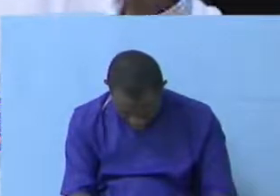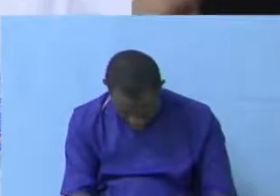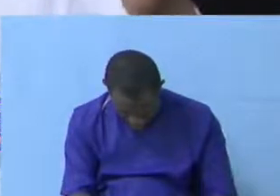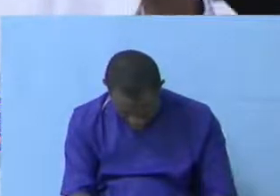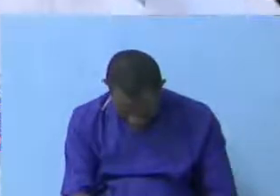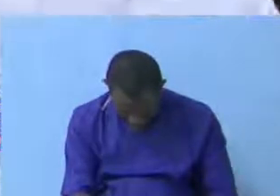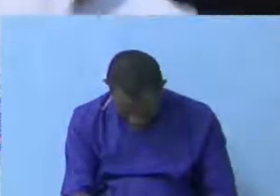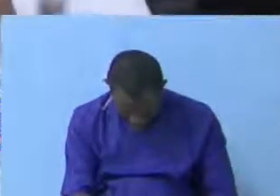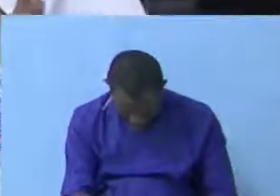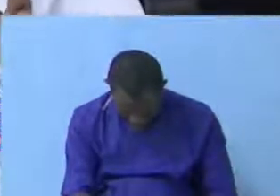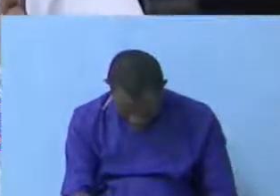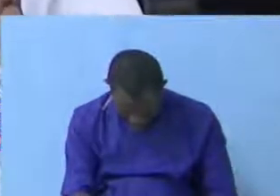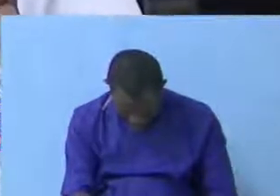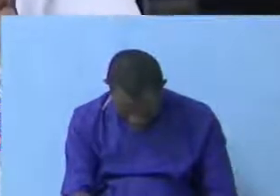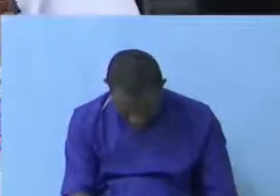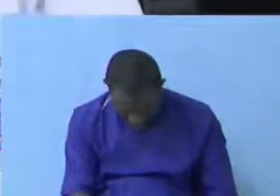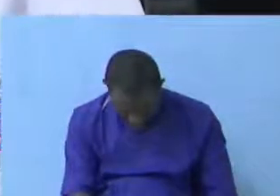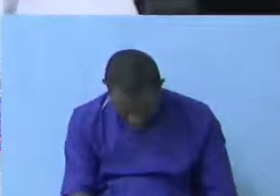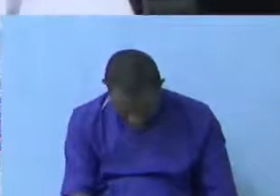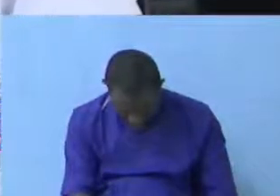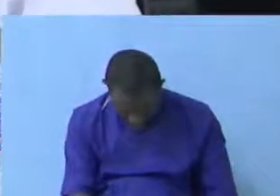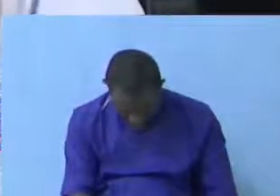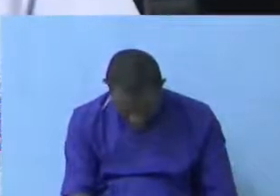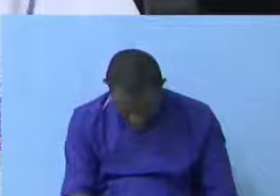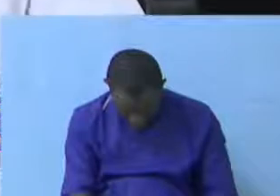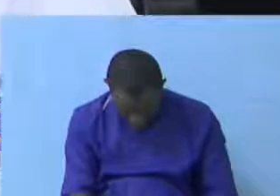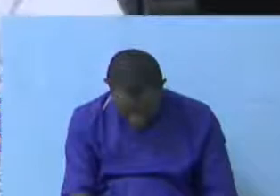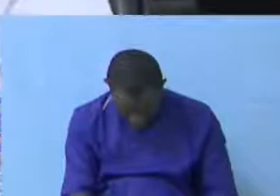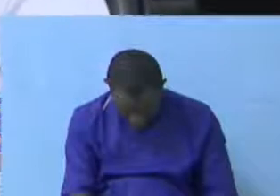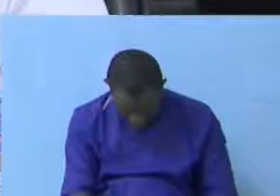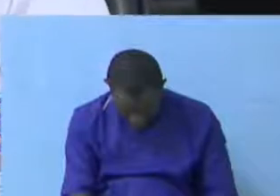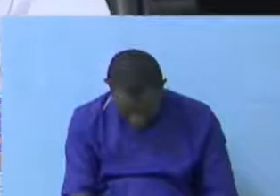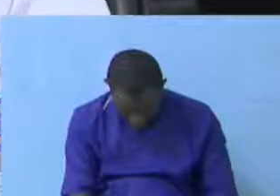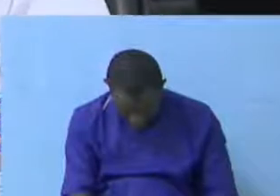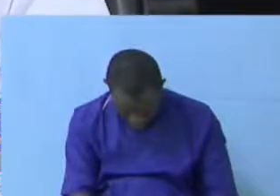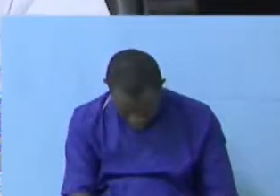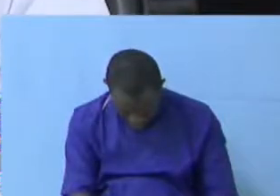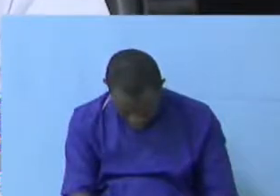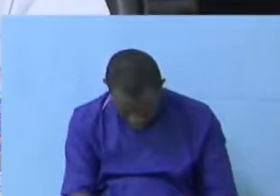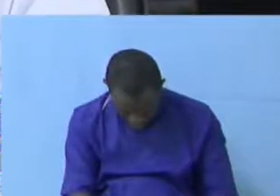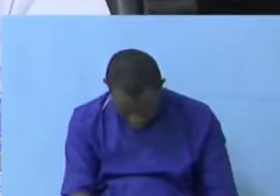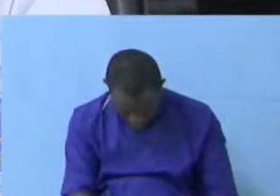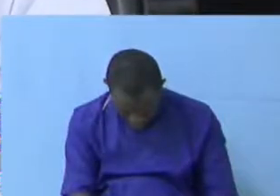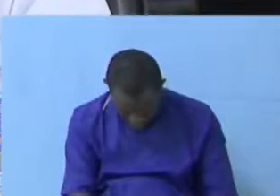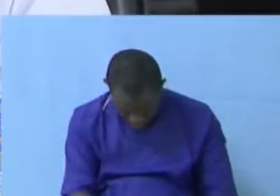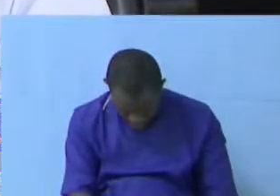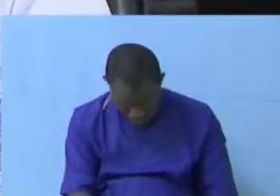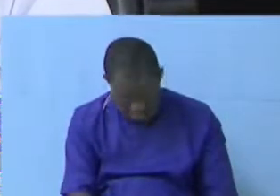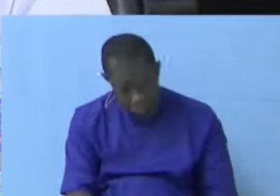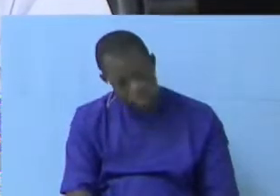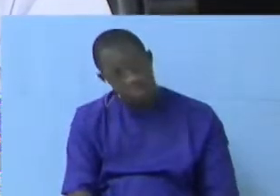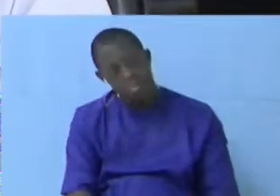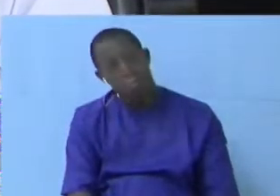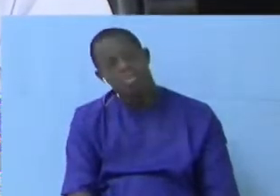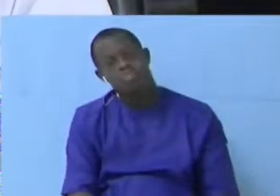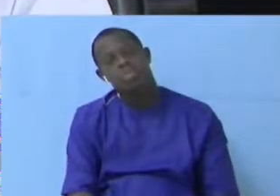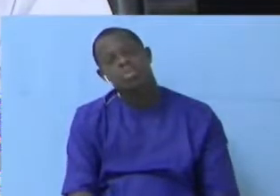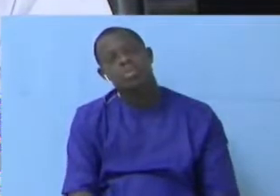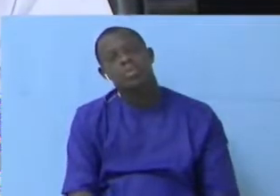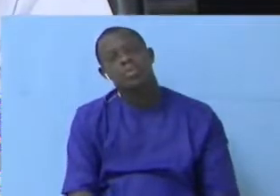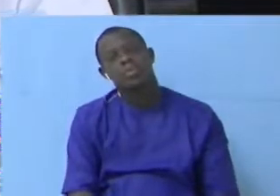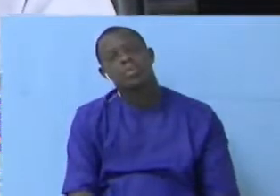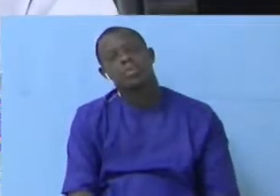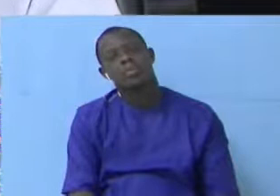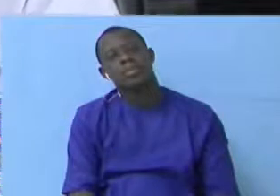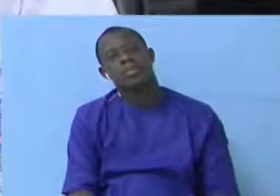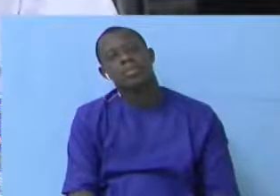that difference is so significant that it cannot be a probability. Can I answer? Yeah, please